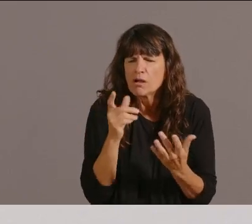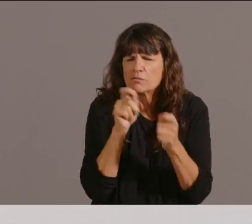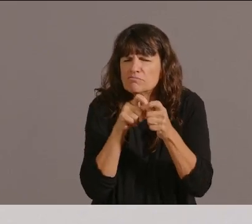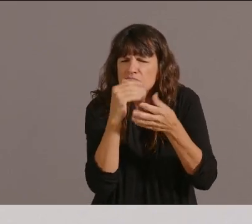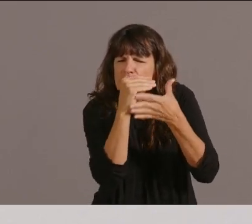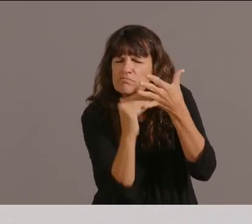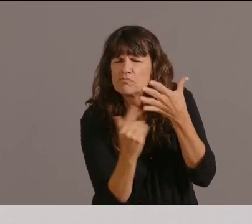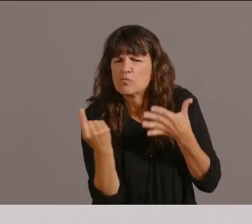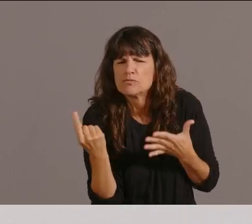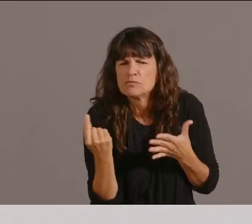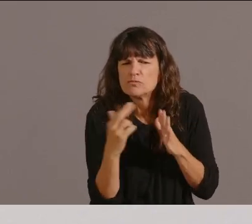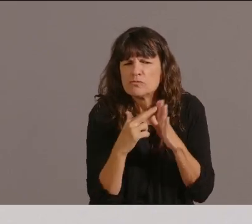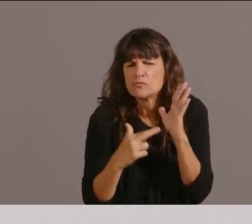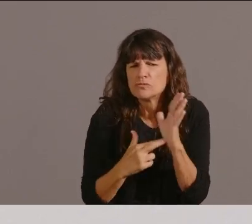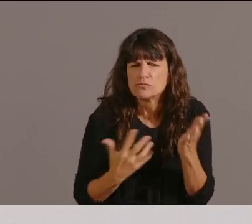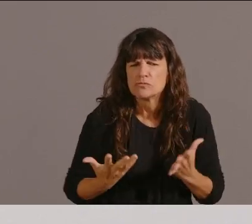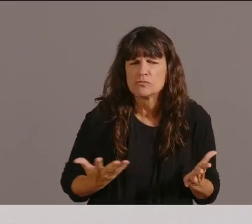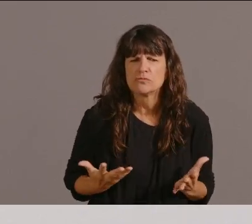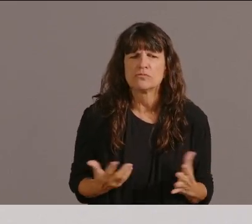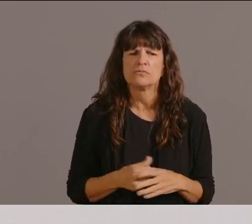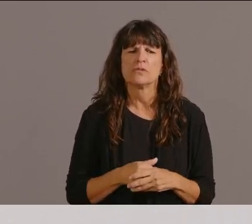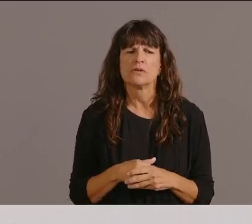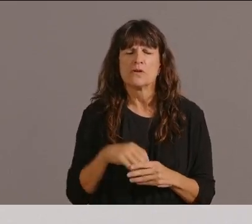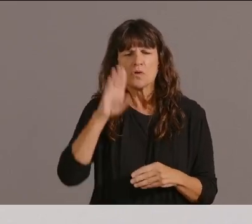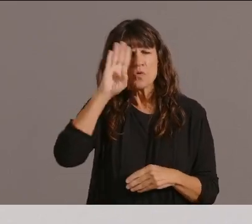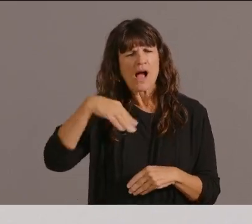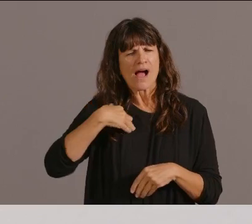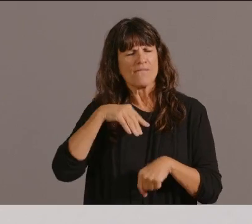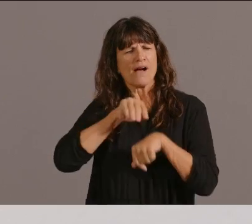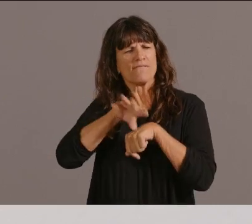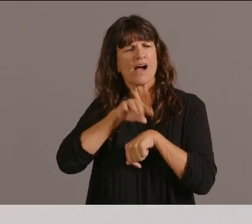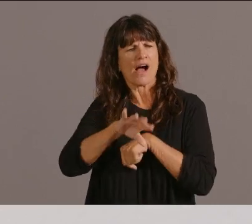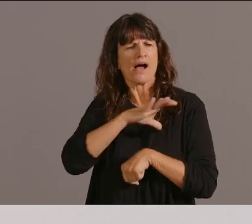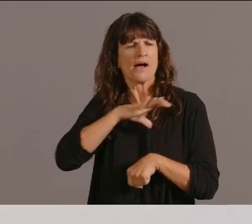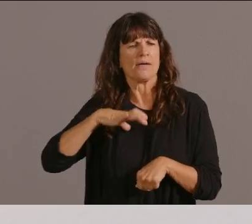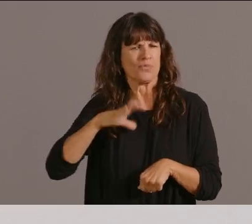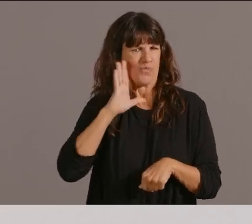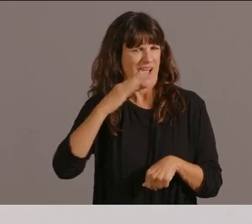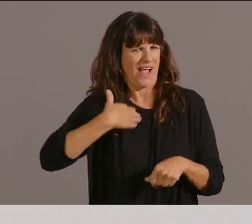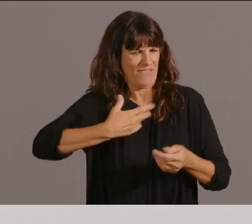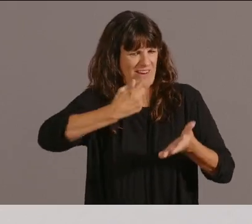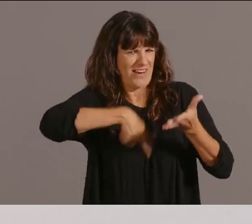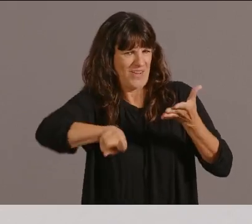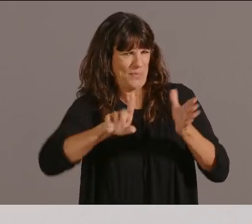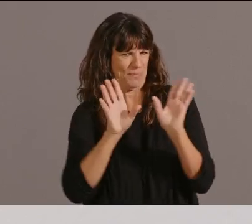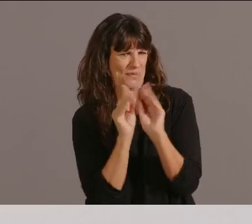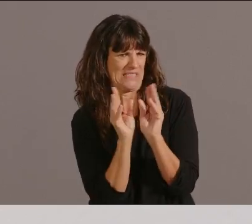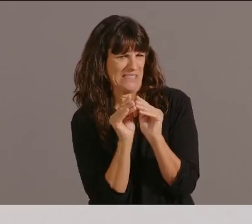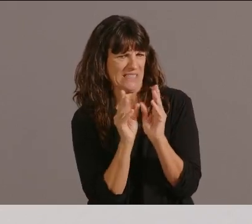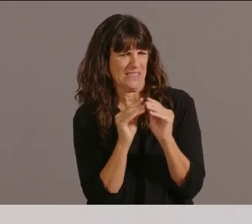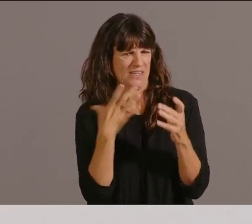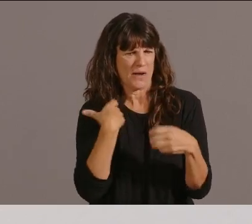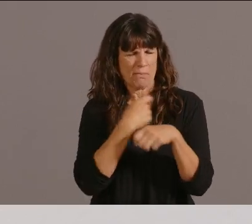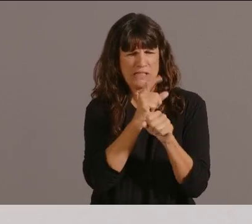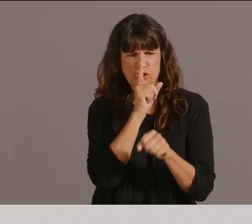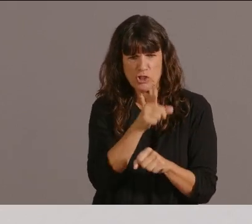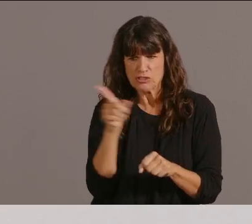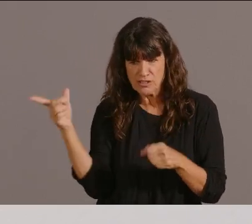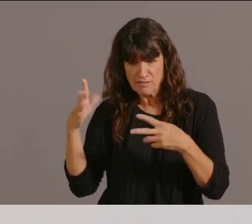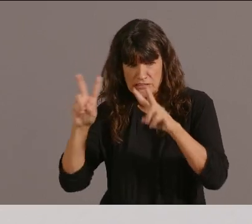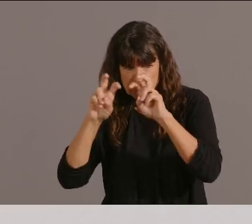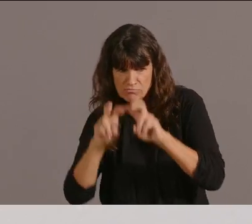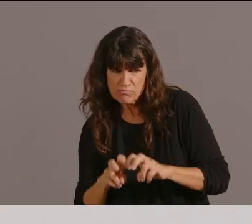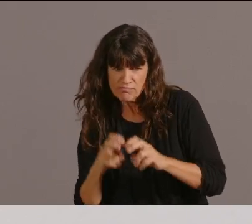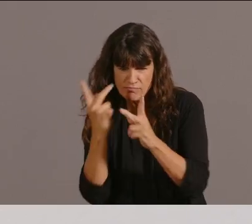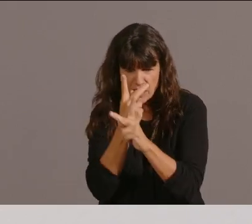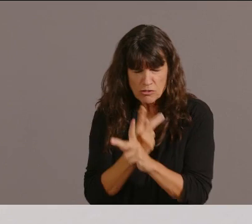residents. I know there is an advisory committee that doesn't meet till next week. Mm-hmm. I'm sure you've had a chance to look at these. What's your thought on those?